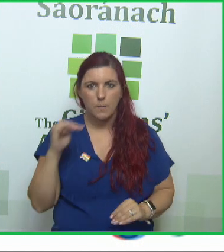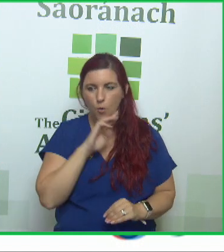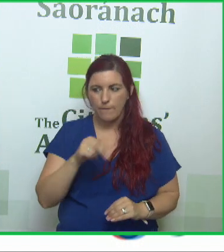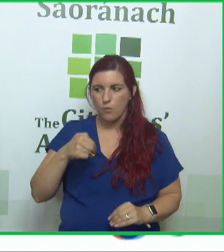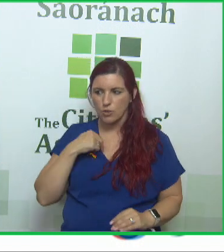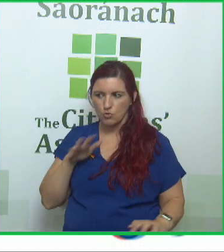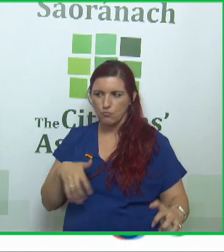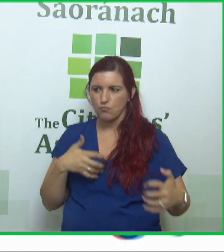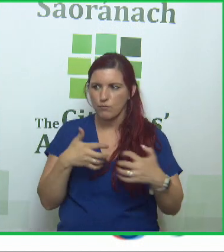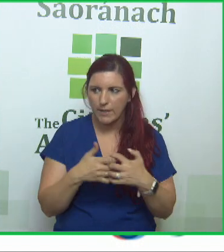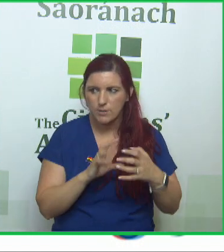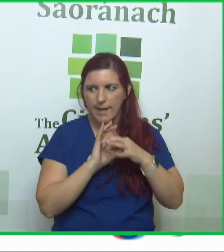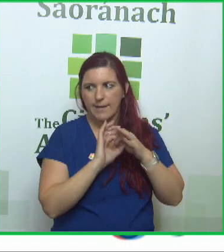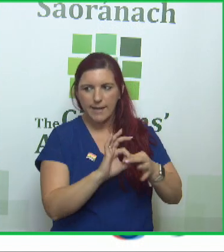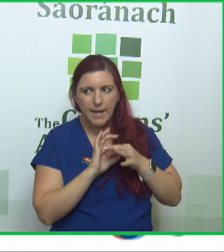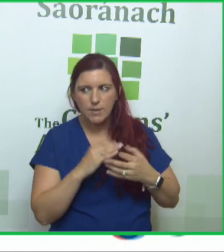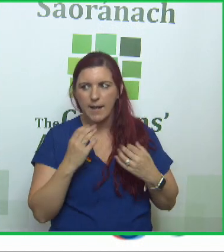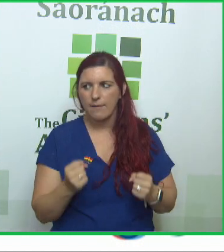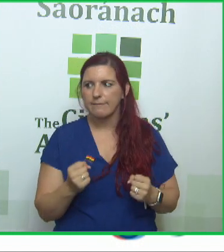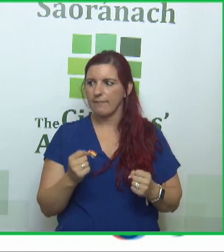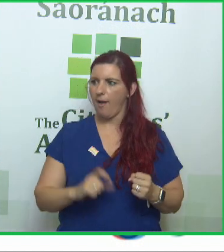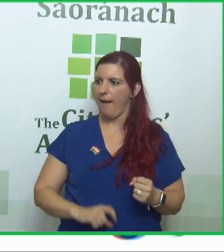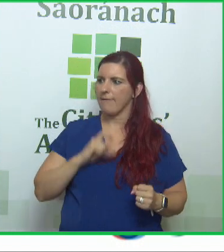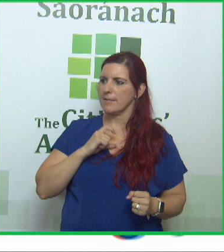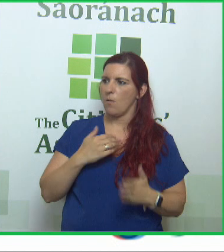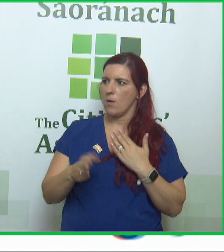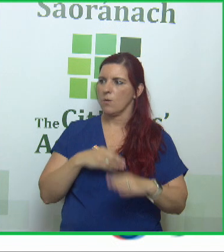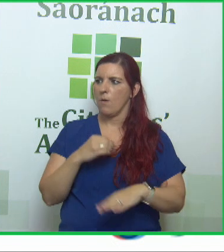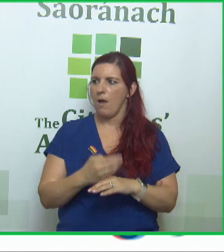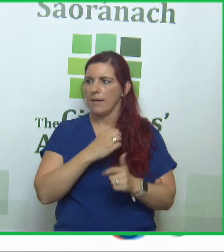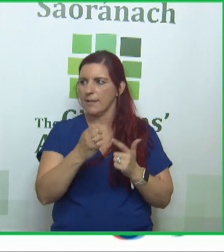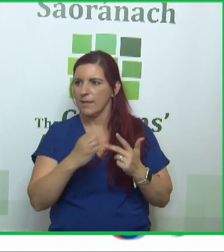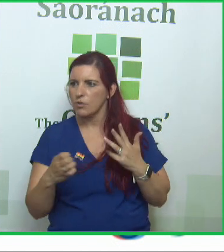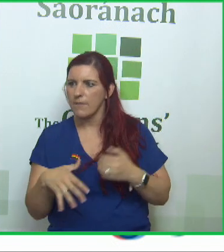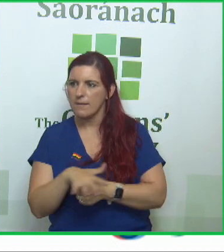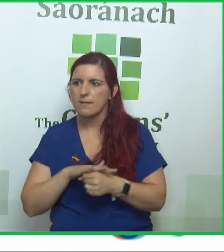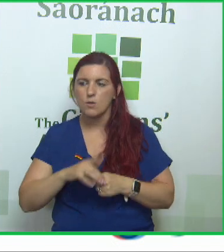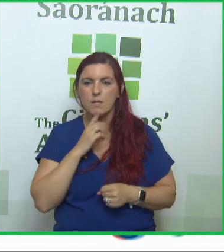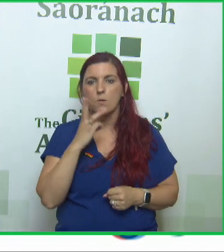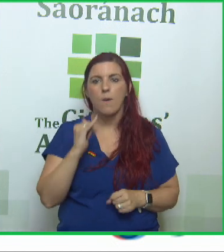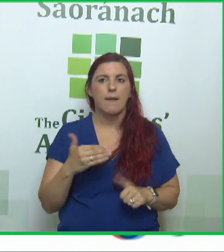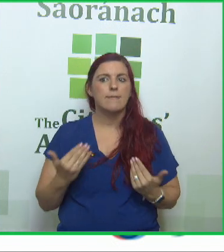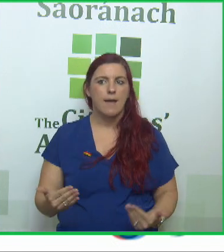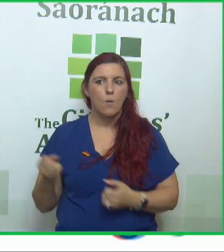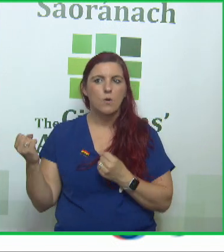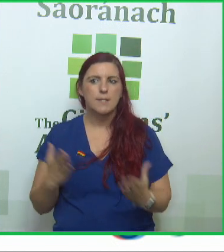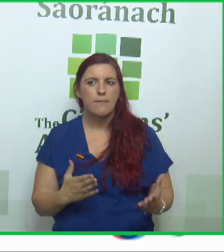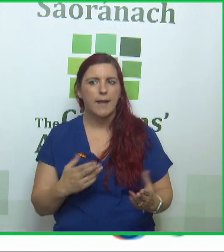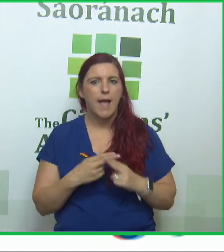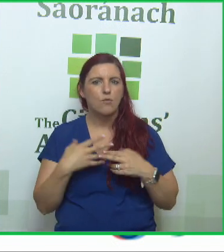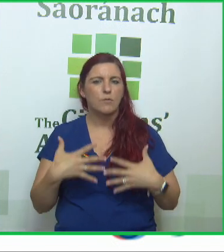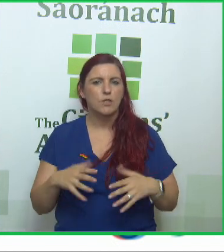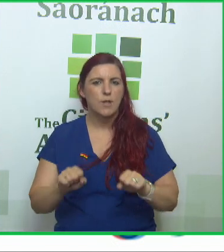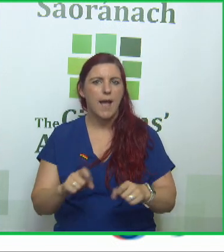them, engage with them and have cultural competence on what's going on in these settings. So this is why we are now delivering outreach on harm